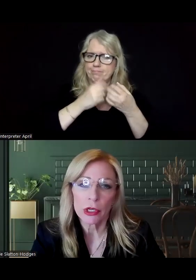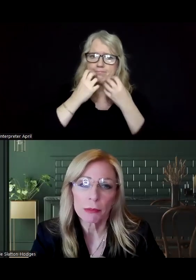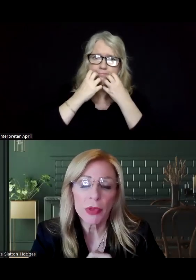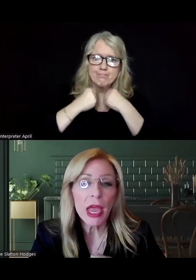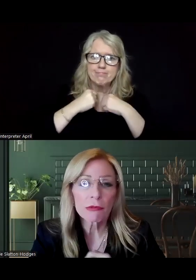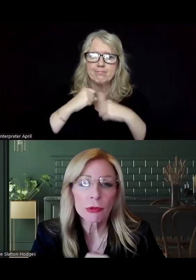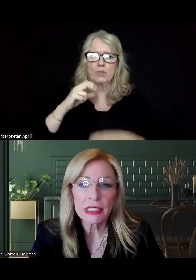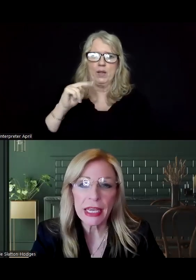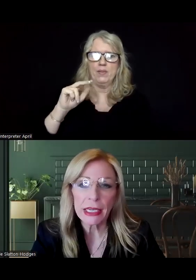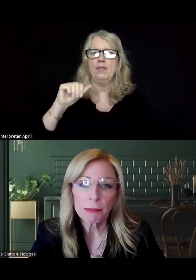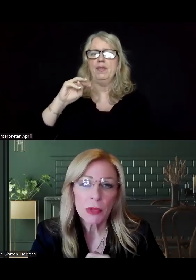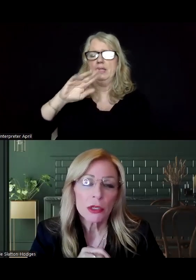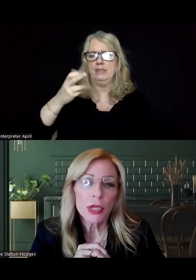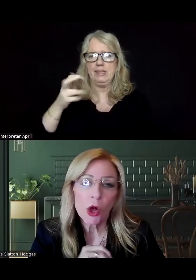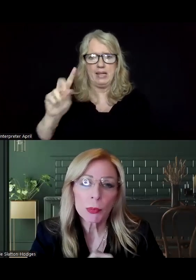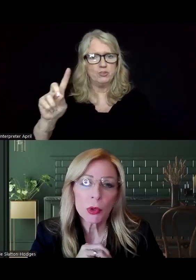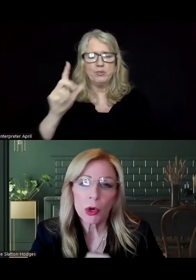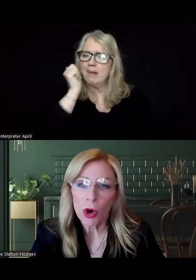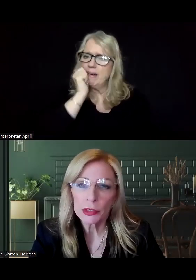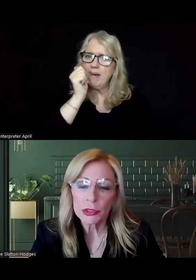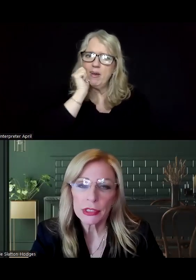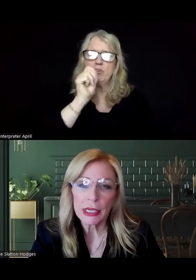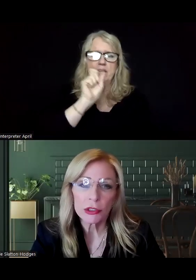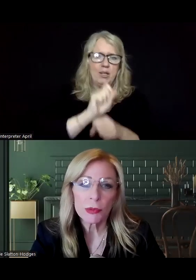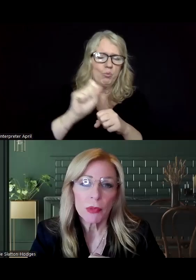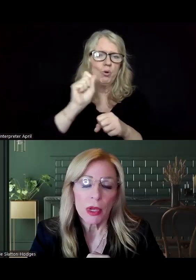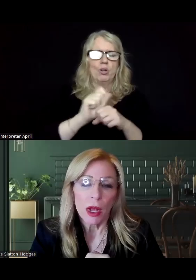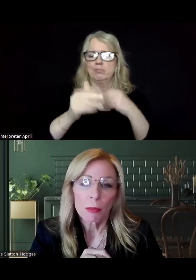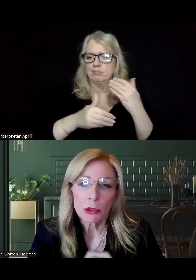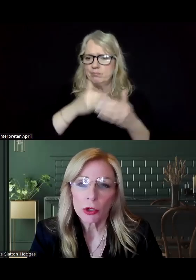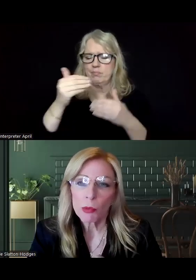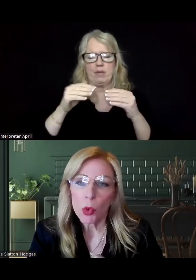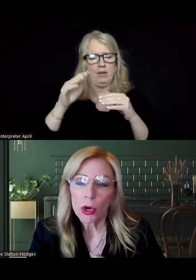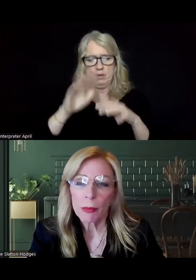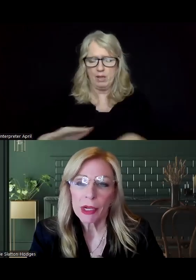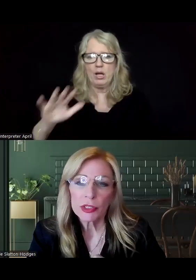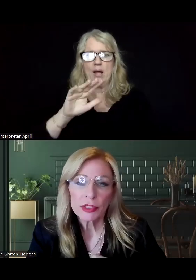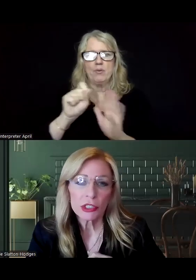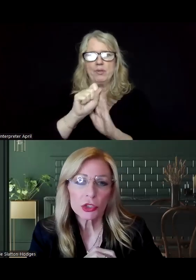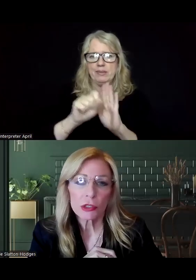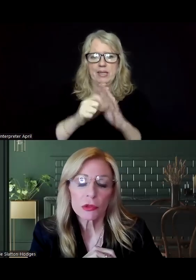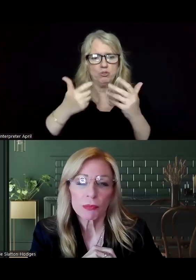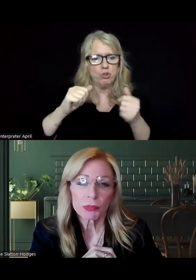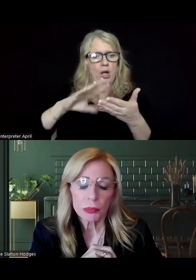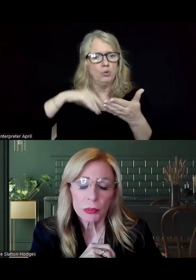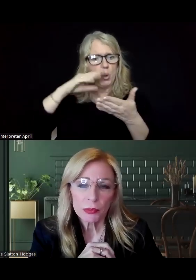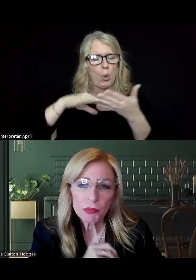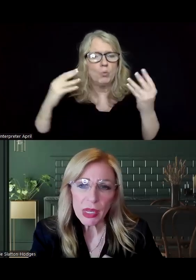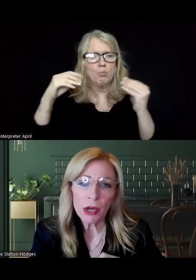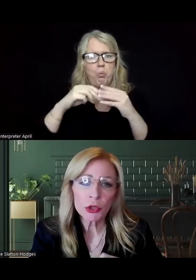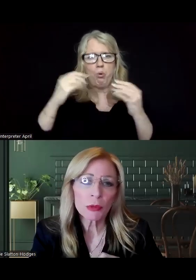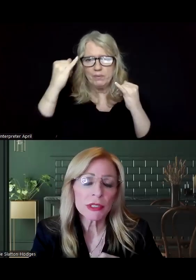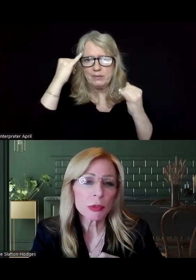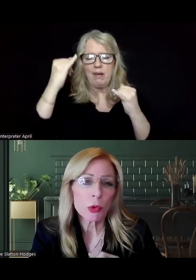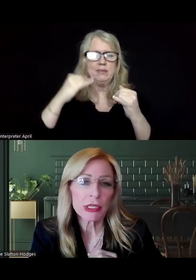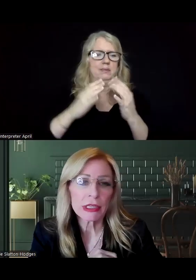works on every day to help you across the state learn more about these initiatives,